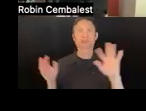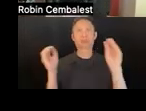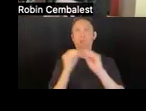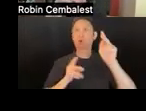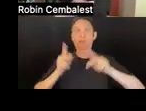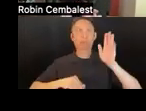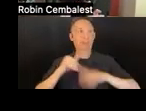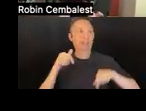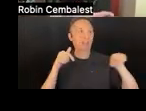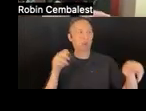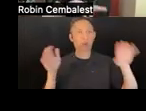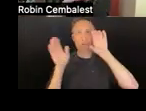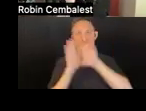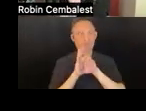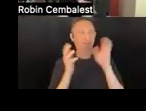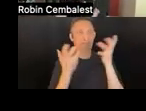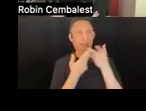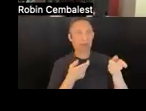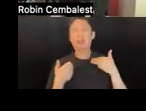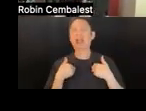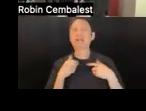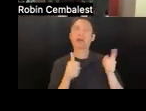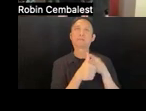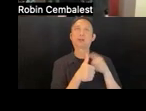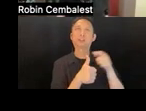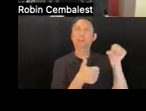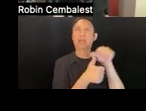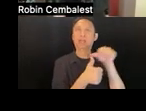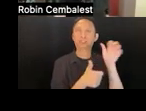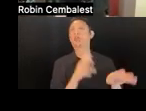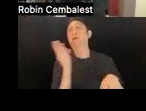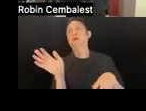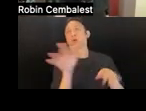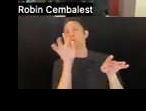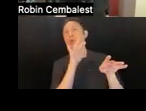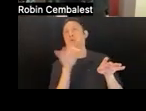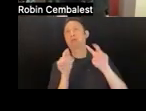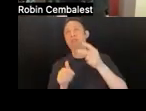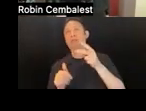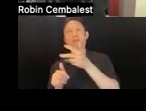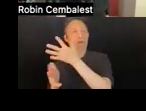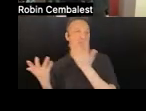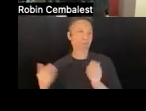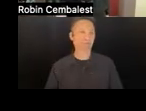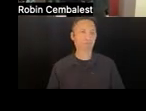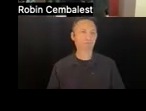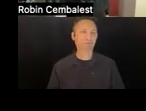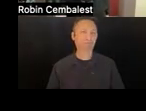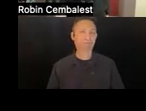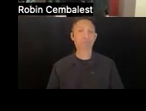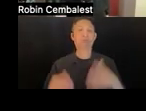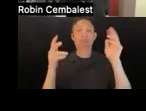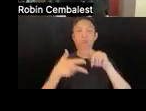graphic, have a front page and then the picture. There's ways to do it. Your emails go out with your press